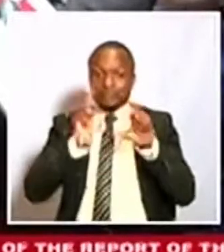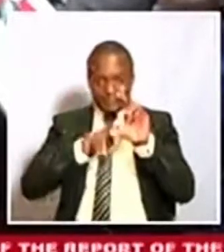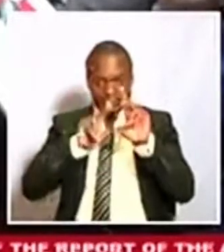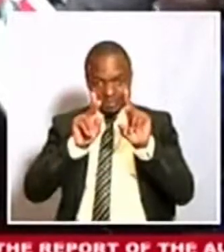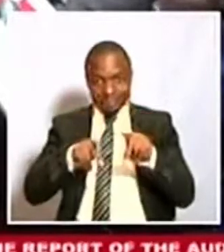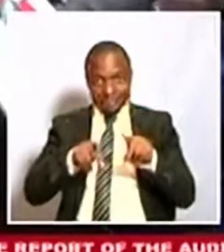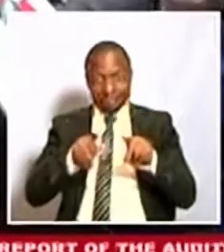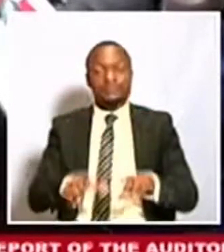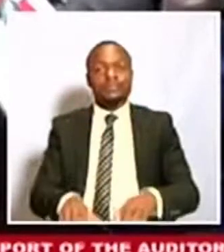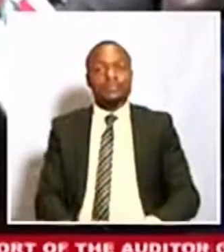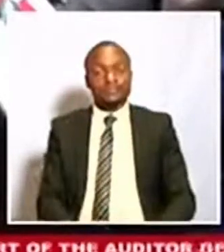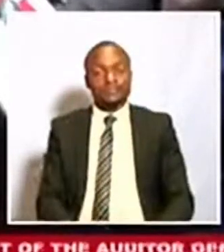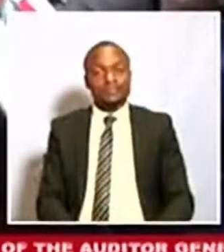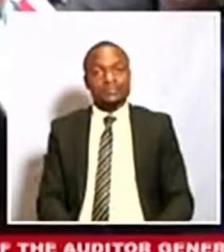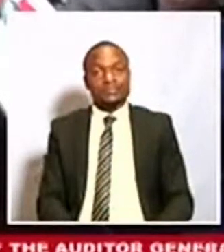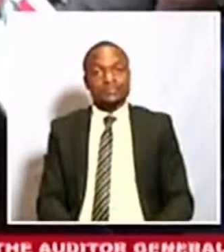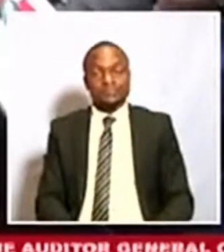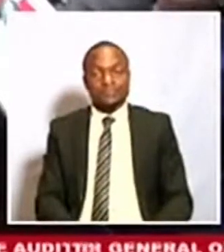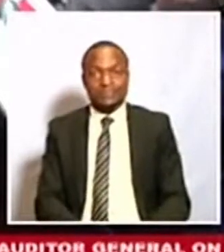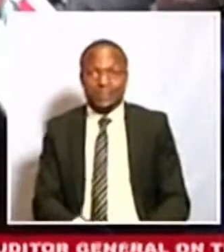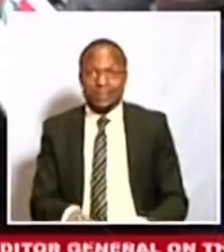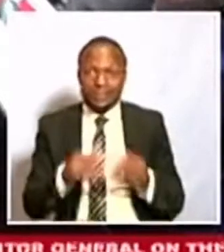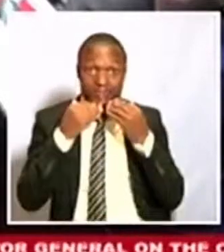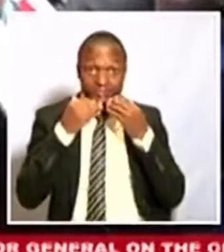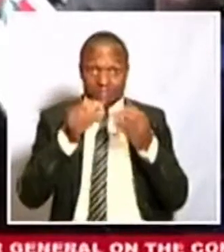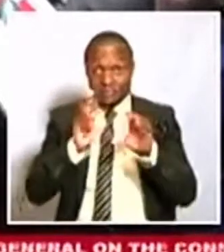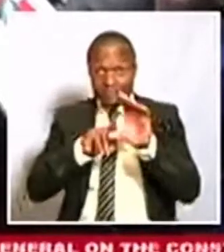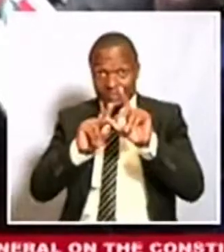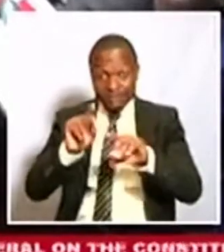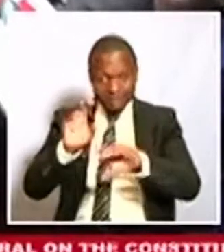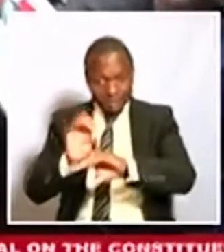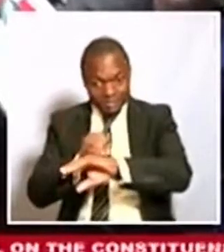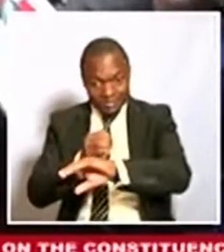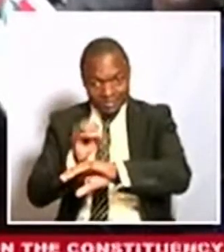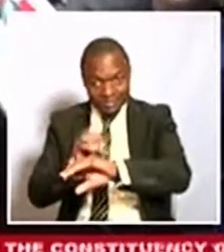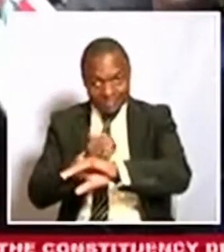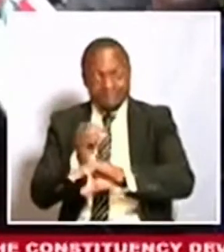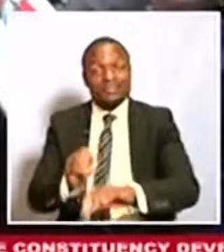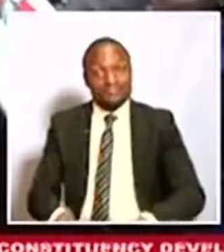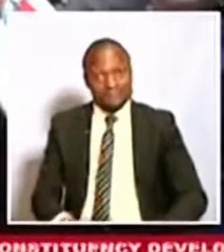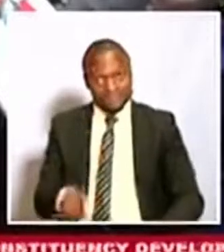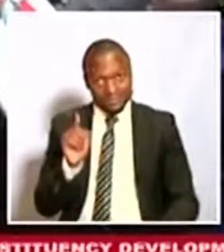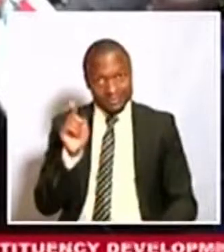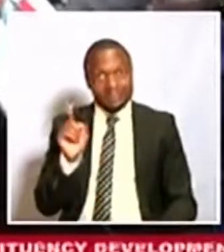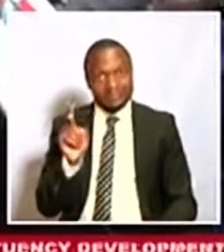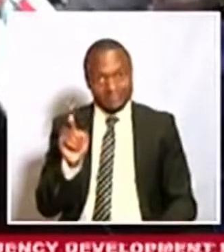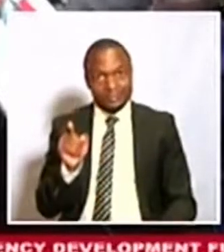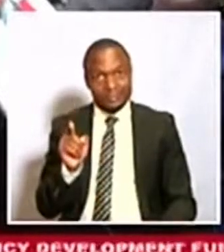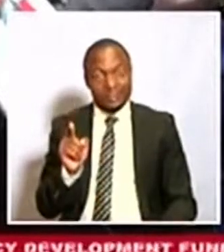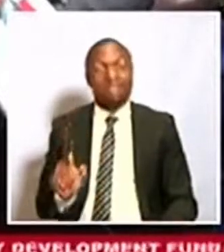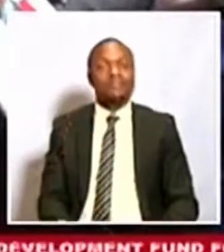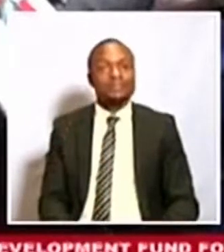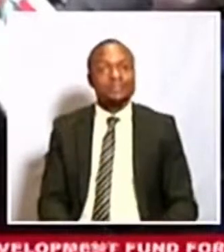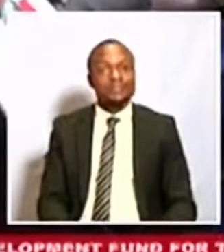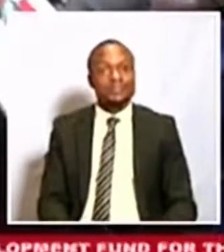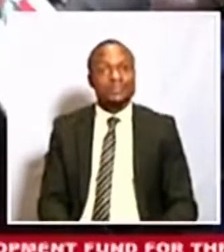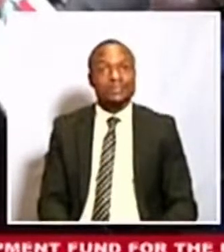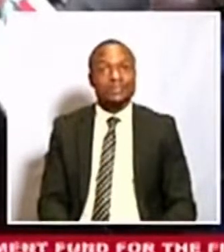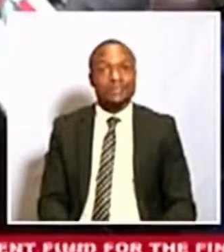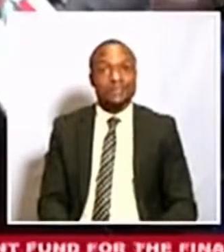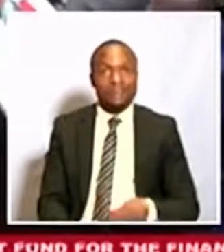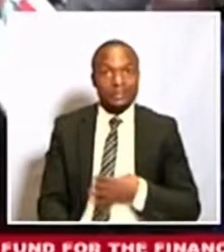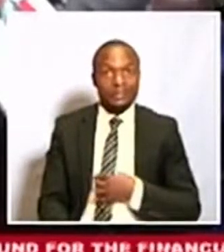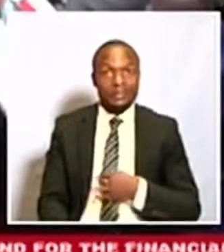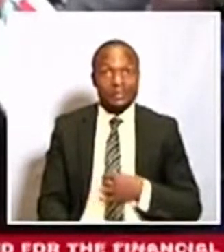for the opportunity. Yes. I take cognizance of the counsel that you